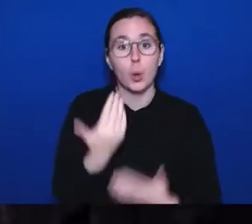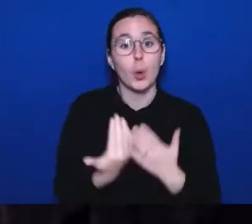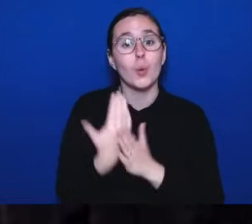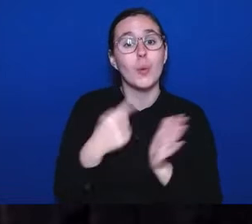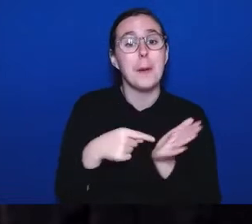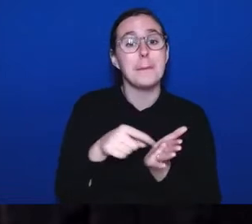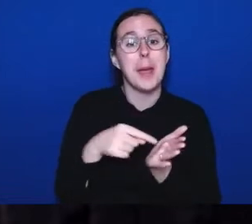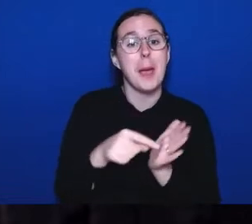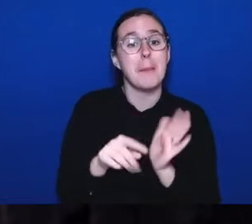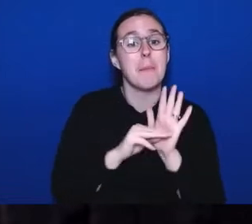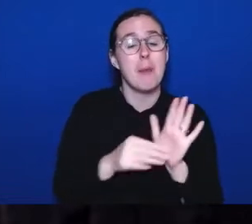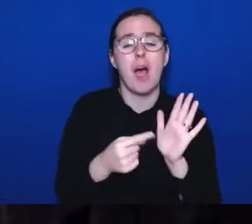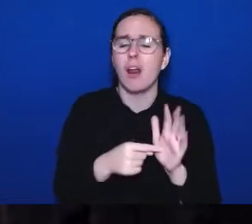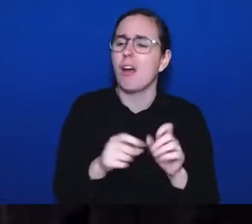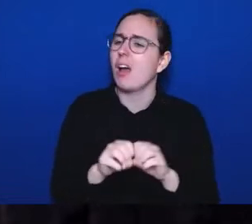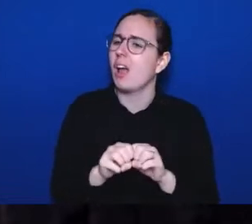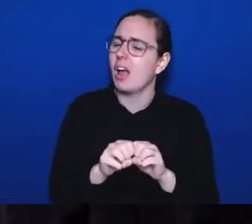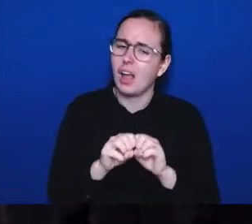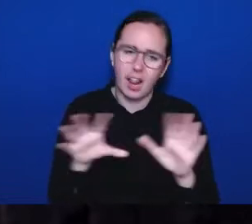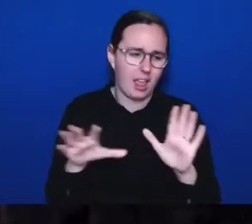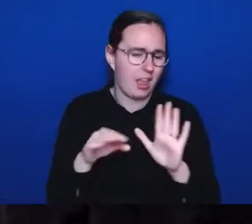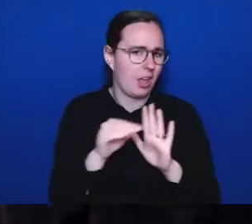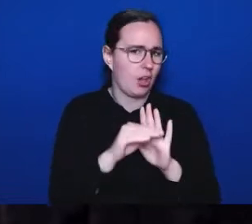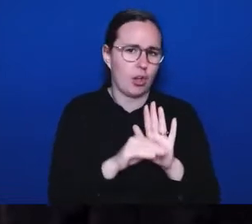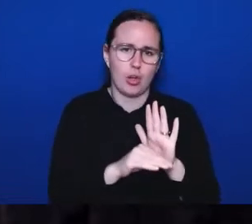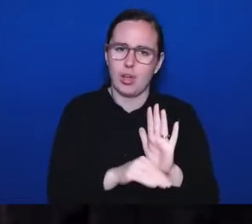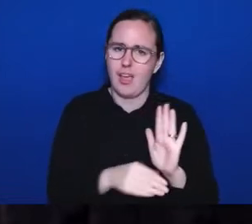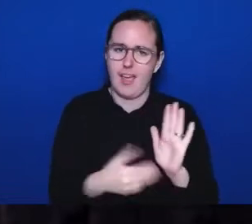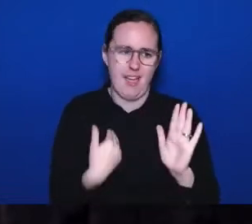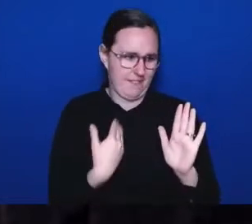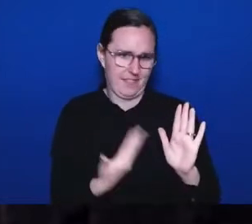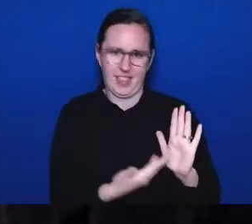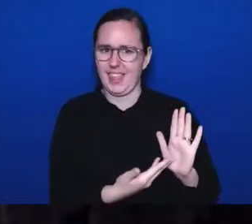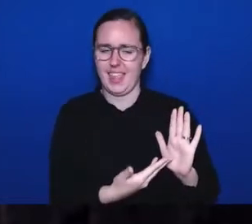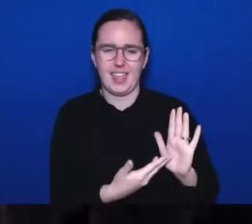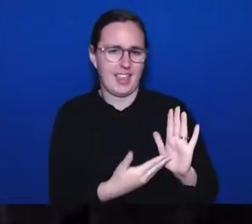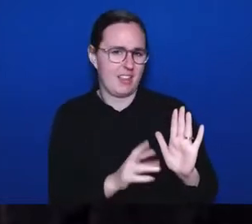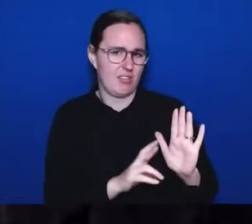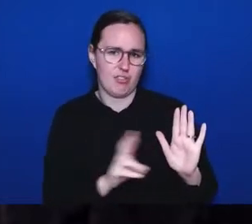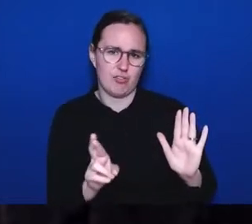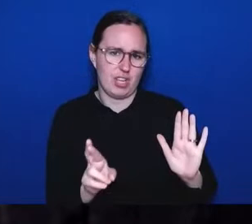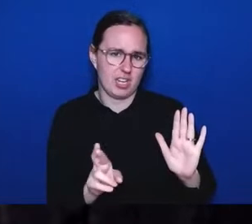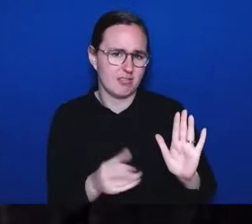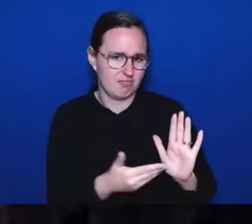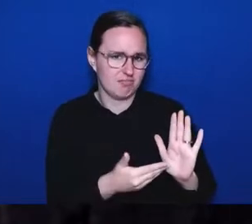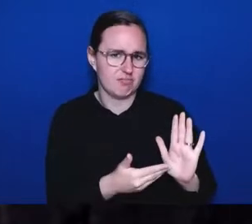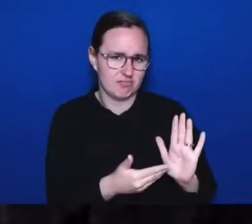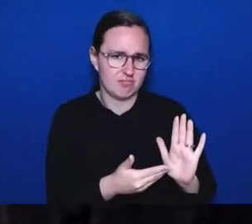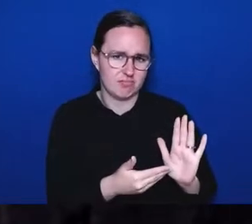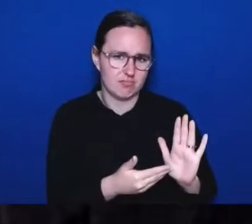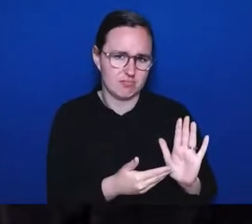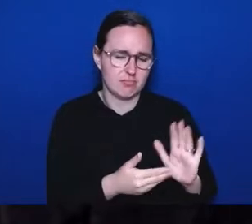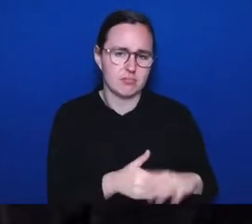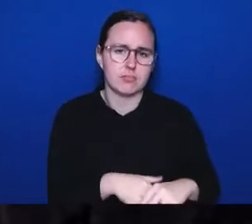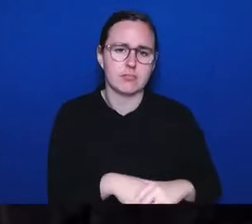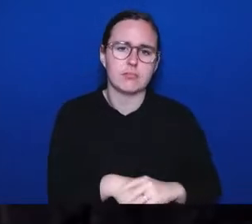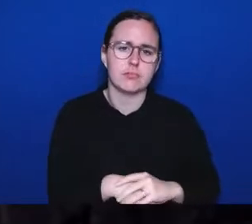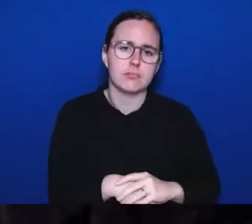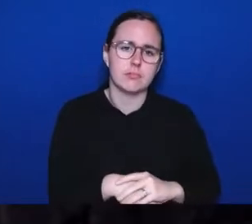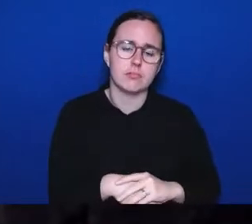in the briefing, Vaughn, but we didn't do it in as great a detail here. It's based on providing 1,680 hours